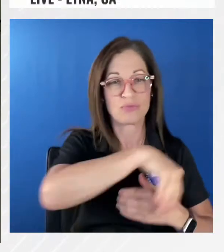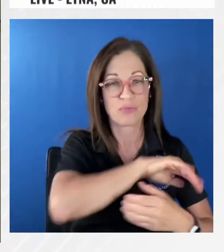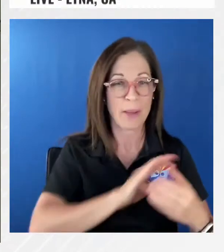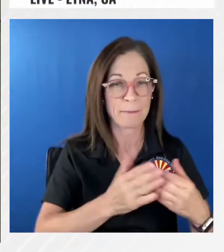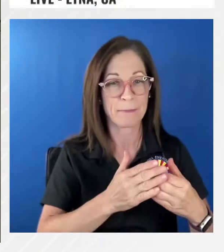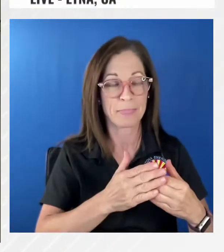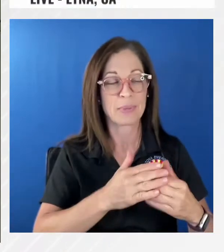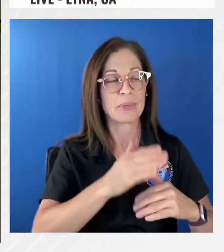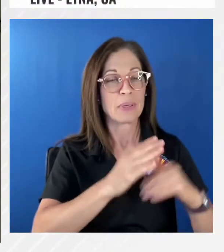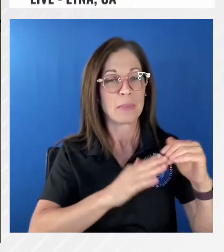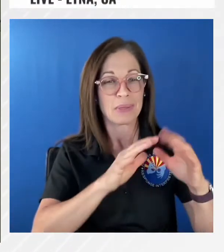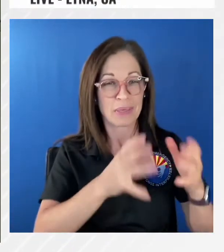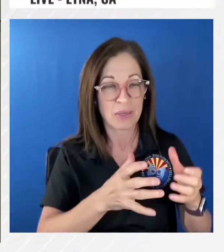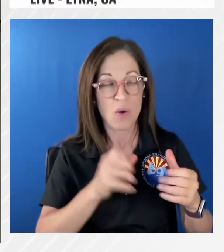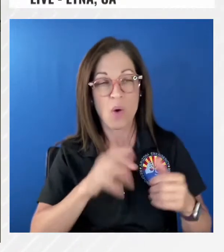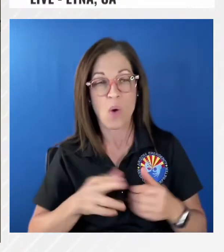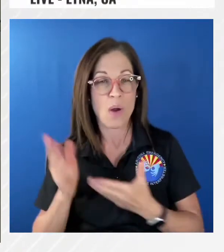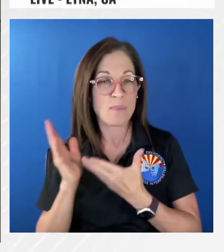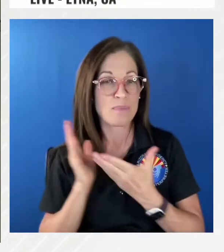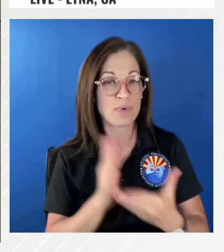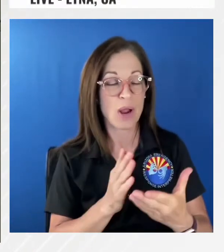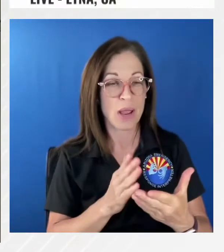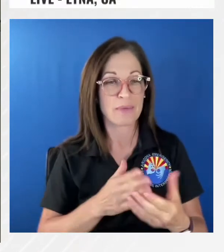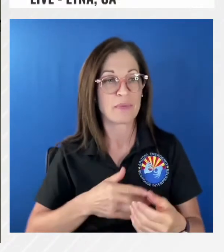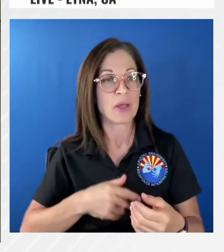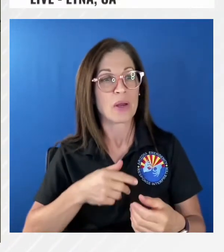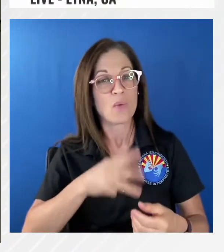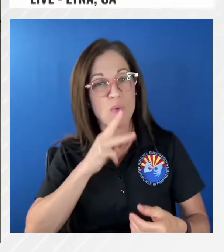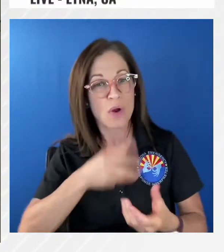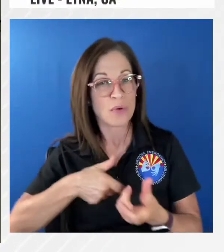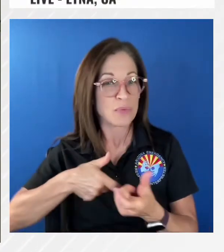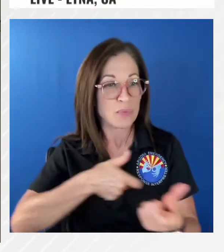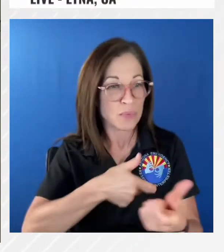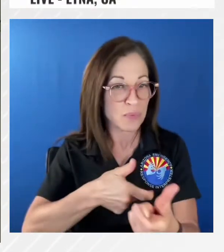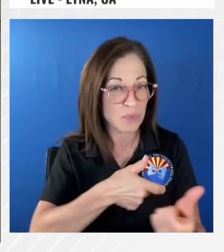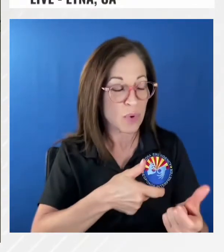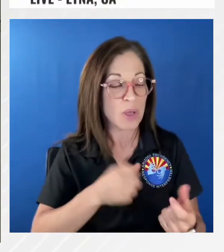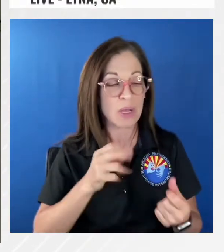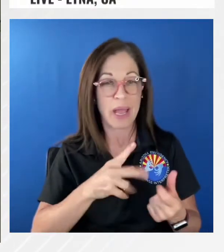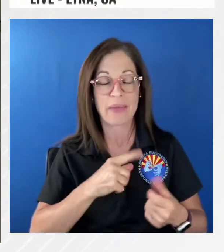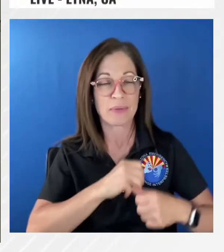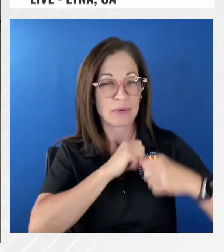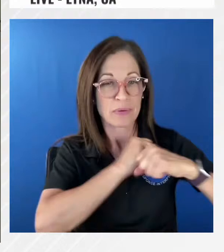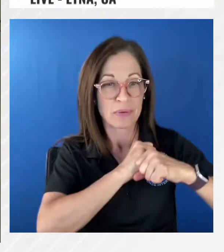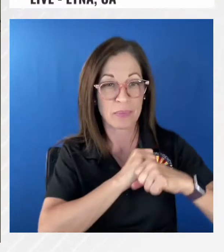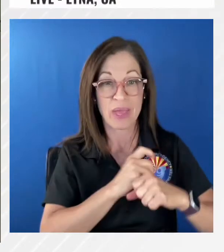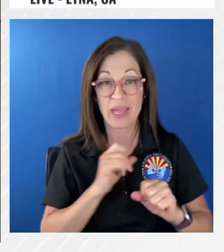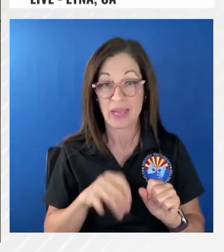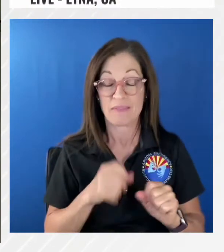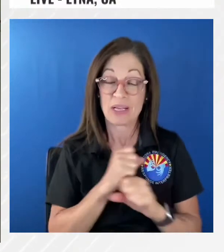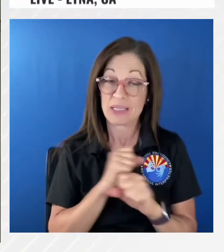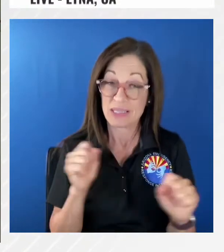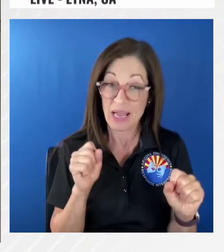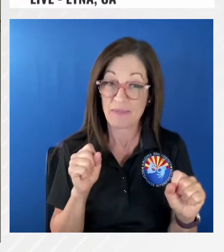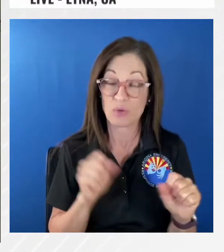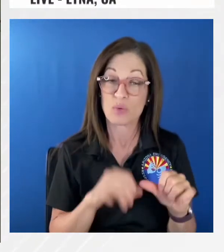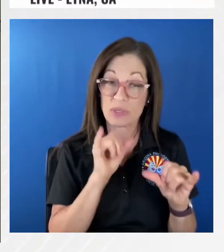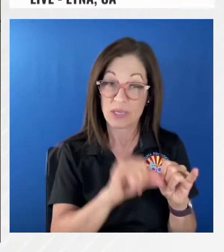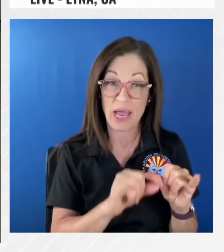structures, and then as the fire gets there, if it's safe to do so, they will stay there and defend the structures with the fire engines and the firefighters.